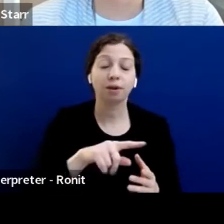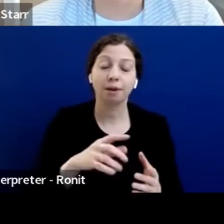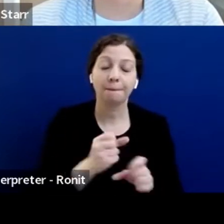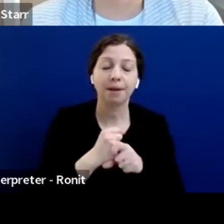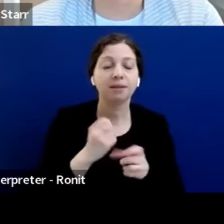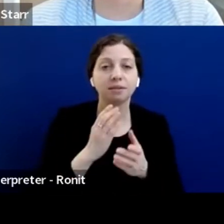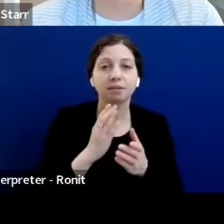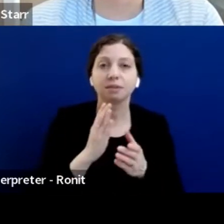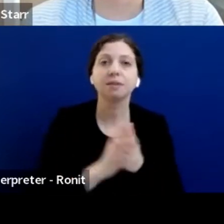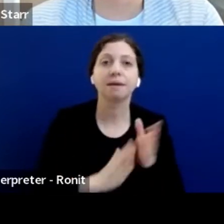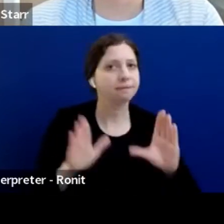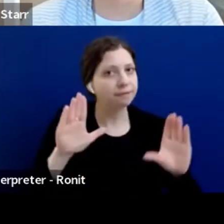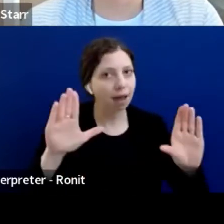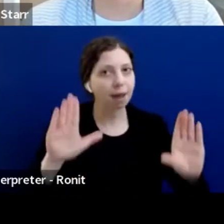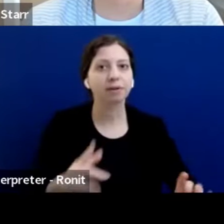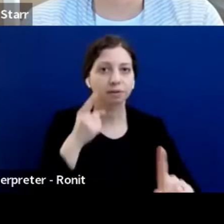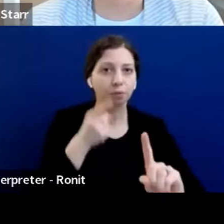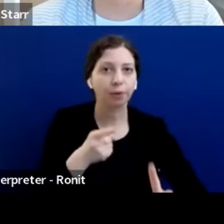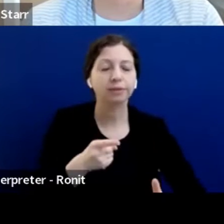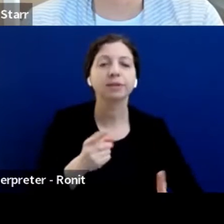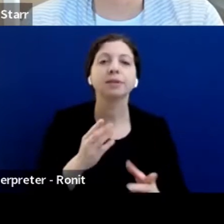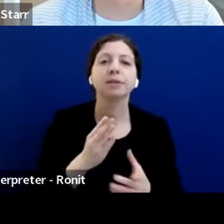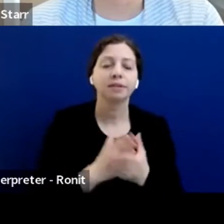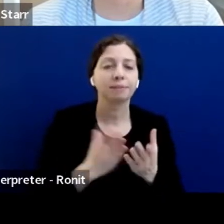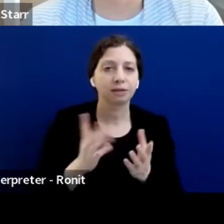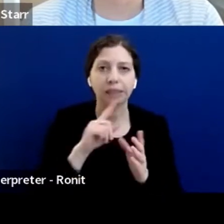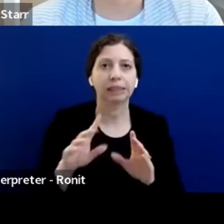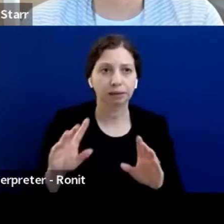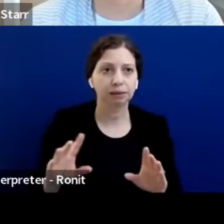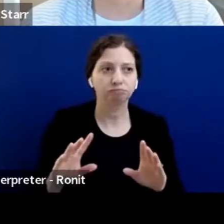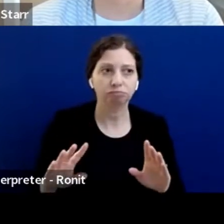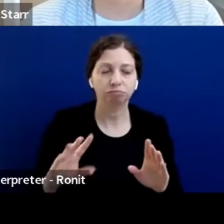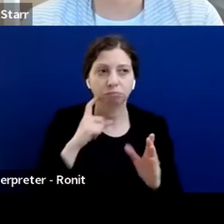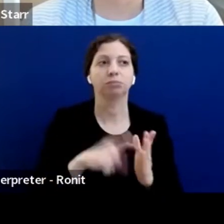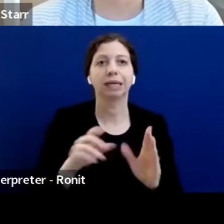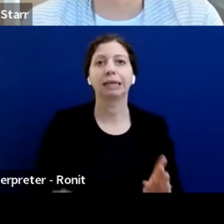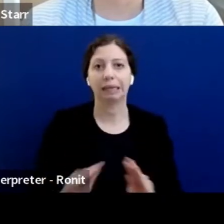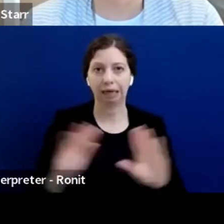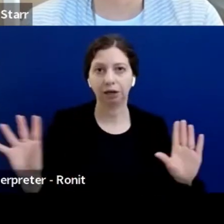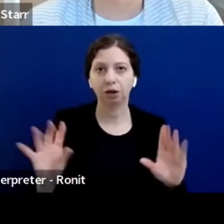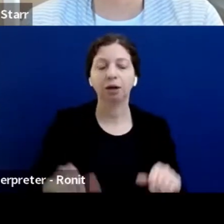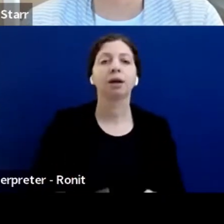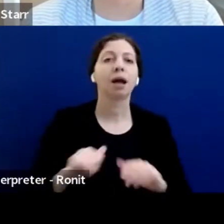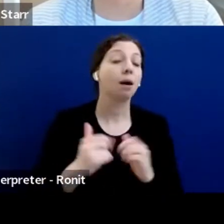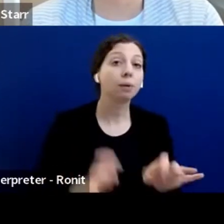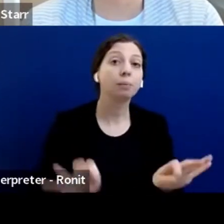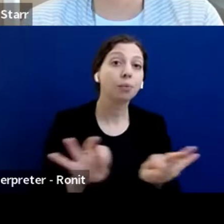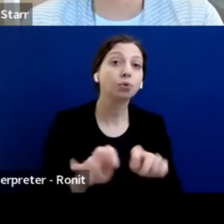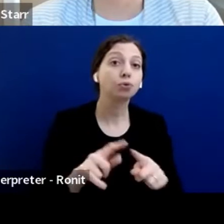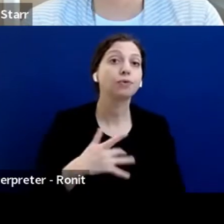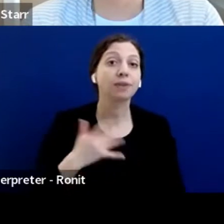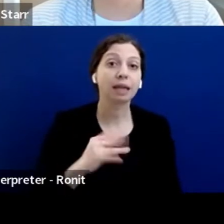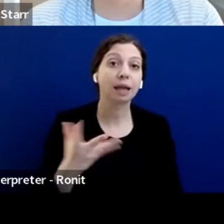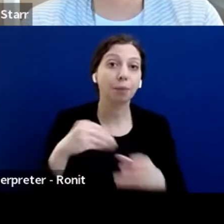fabulous points, and some of the things that have come through loud and clear to me, at least, are how important it is to feel like you're part